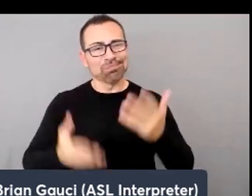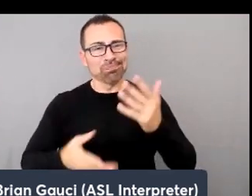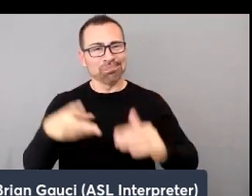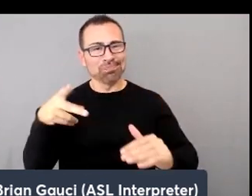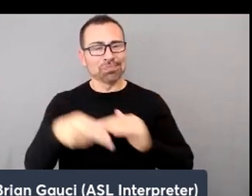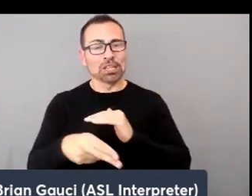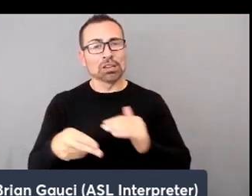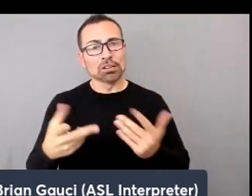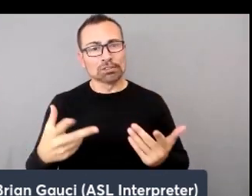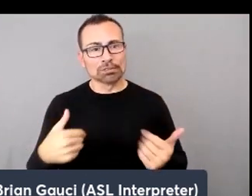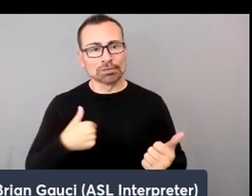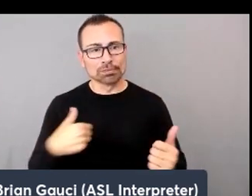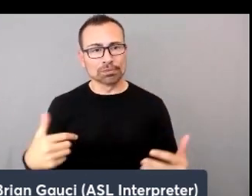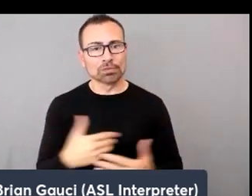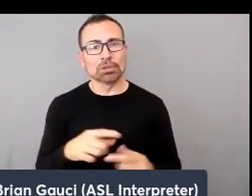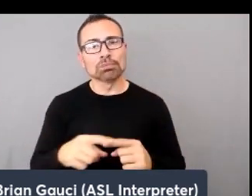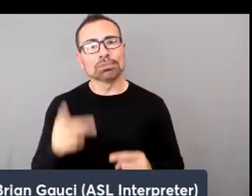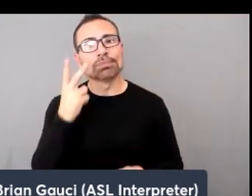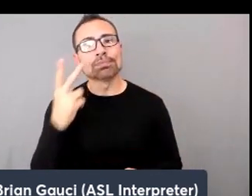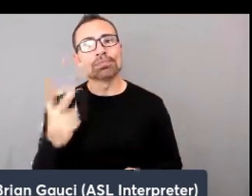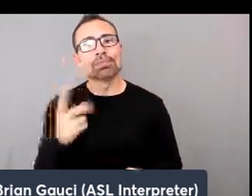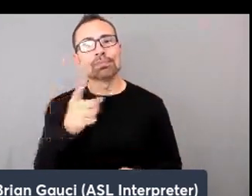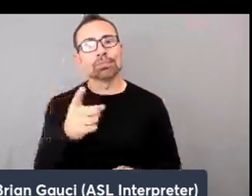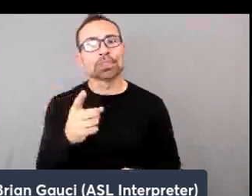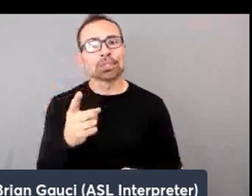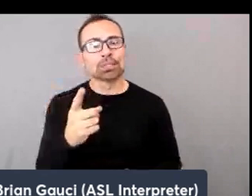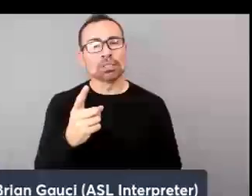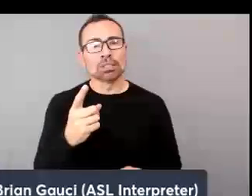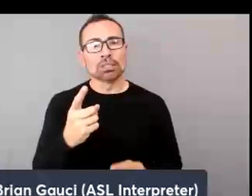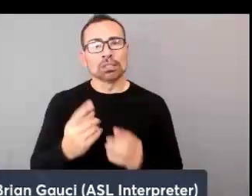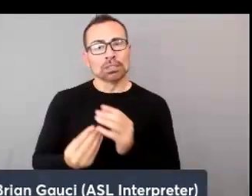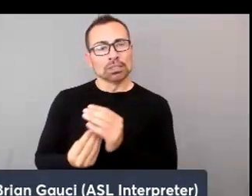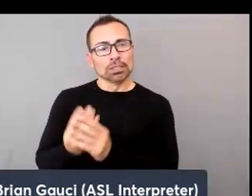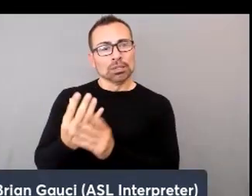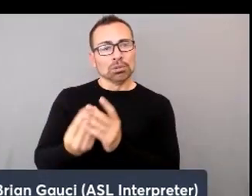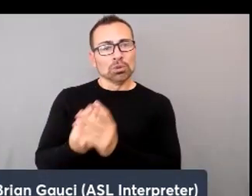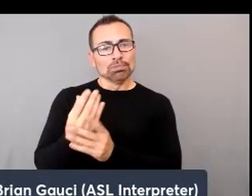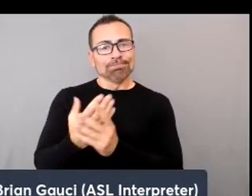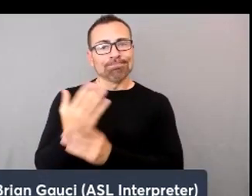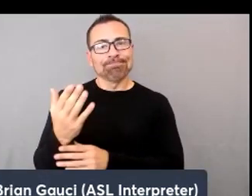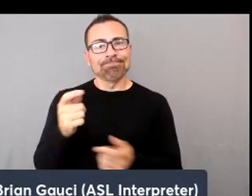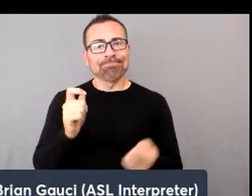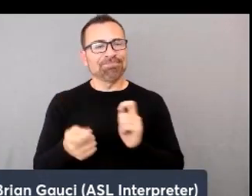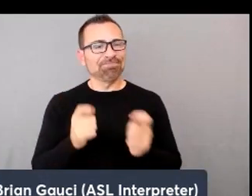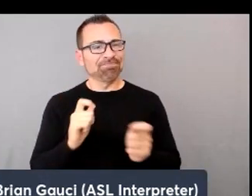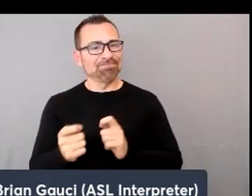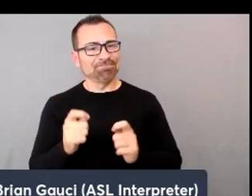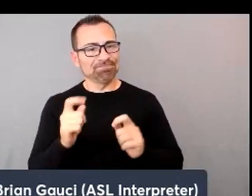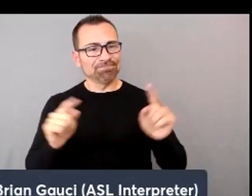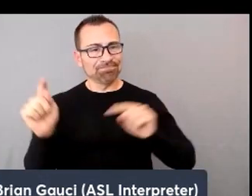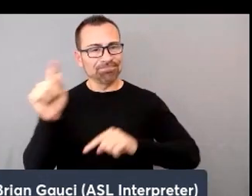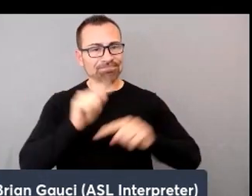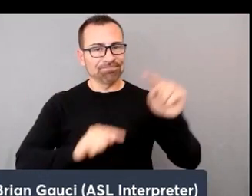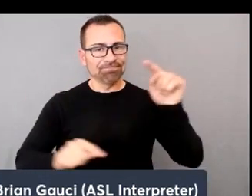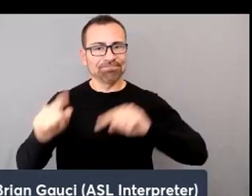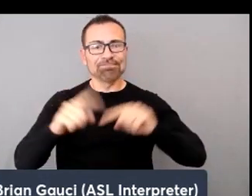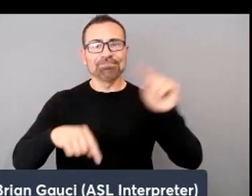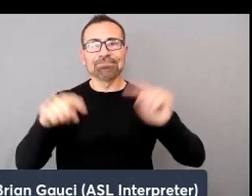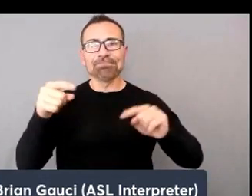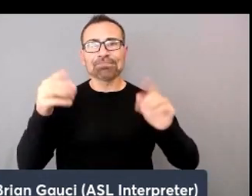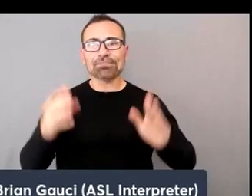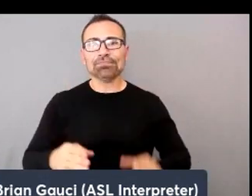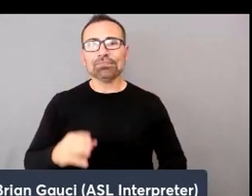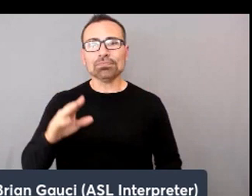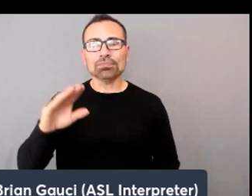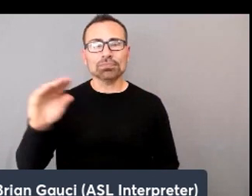here all of those bushes being randomized in the scene and the person moving around